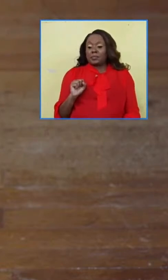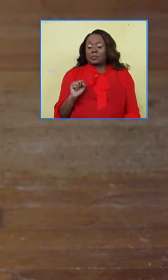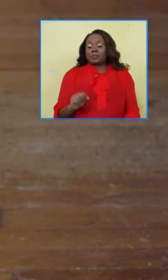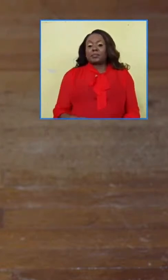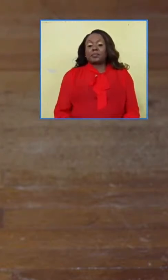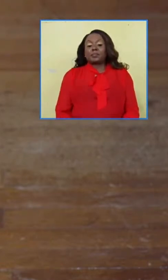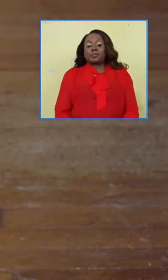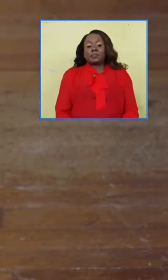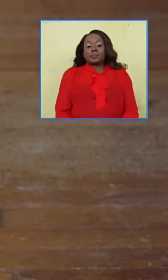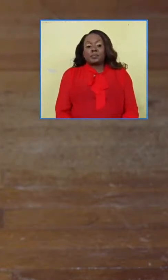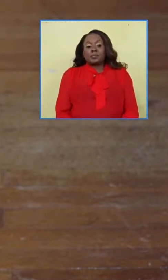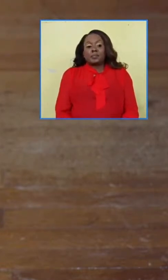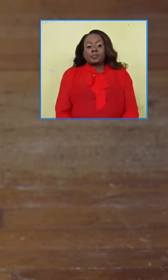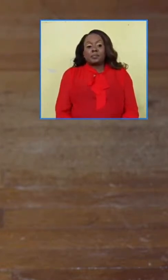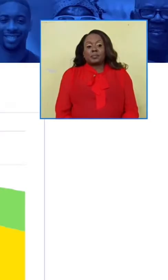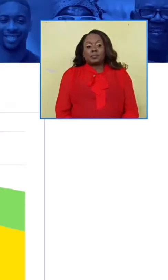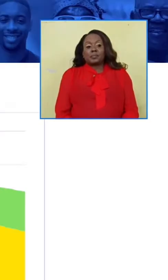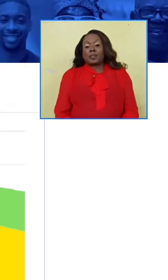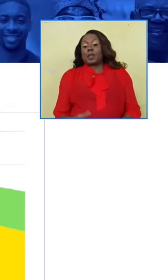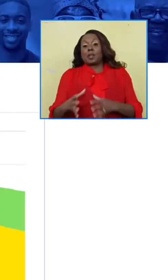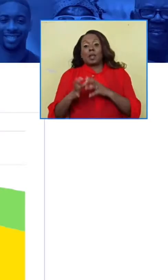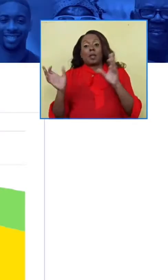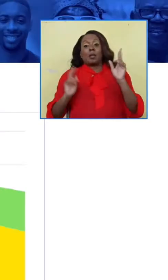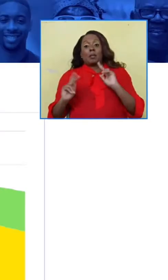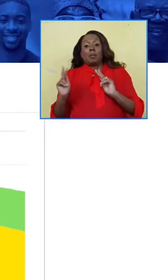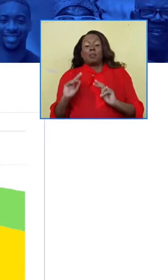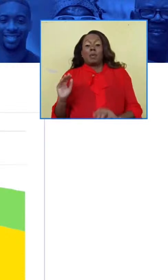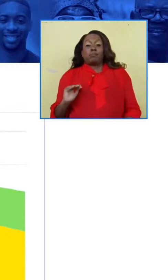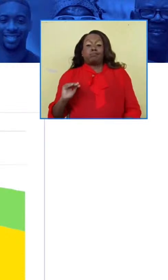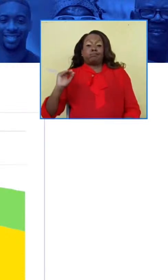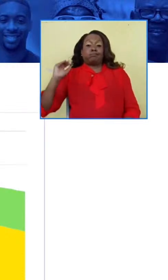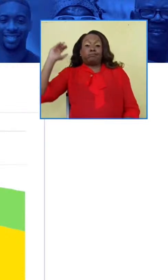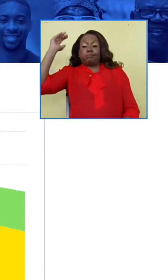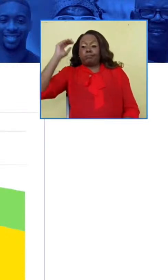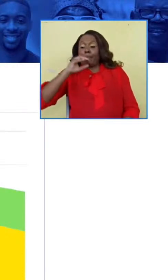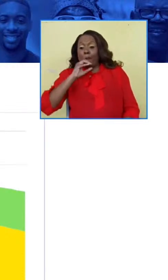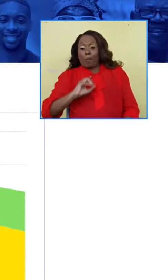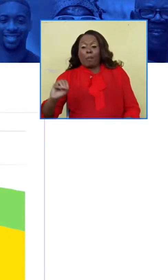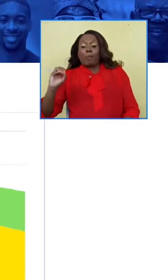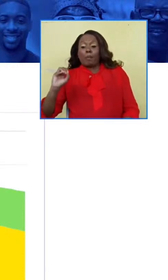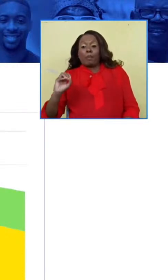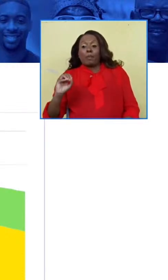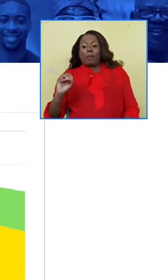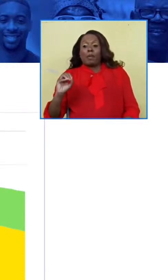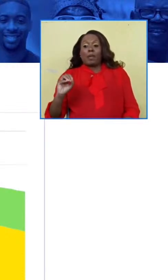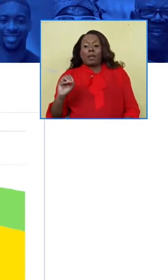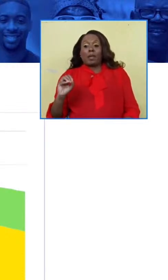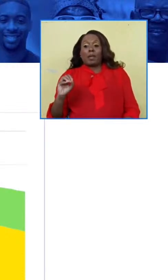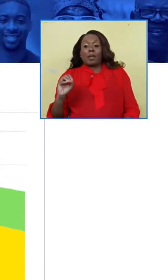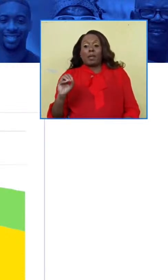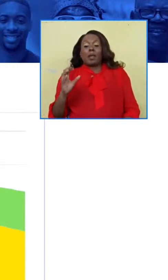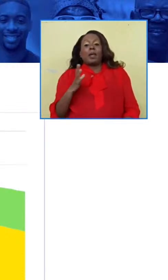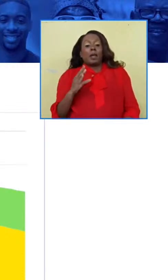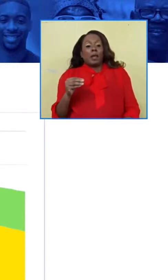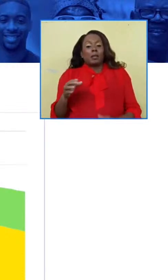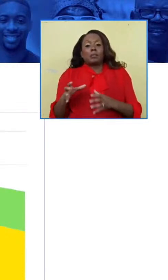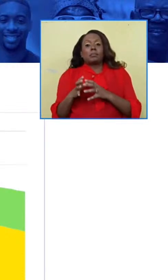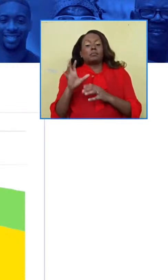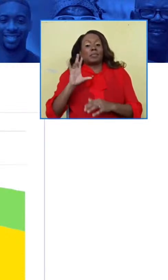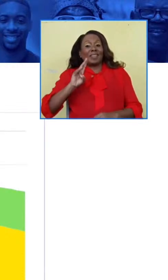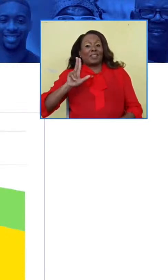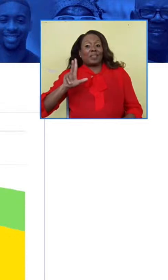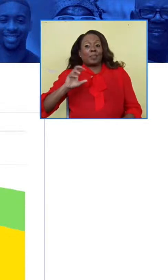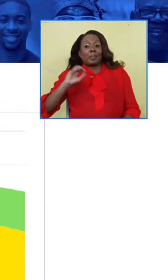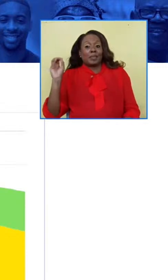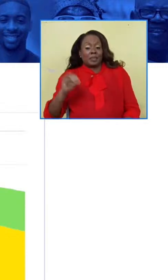elderly population, which is increasing rapidly, and NIS's major benefit expenditure is old age pension.